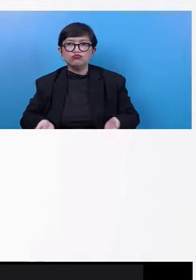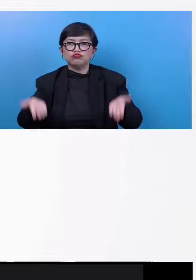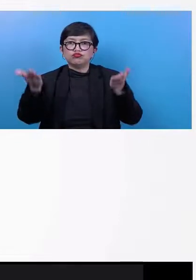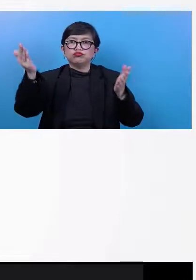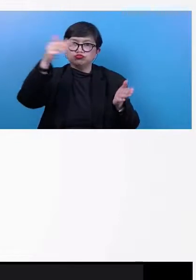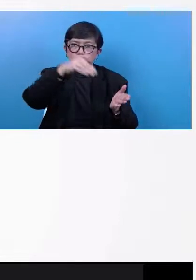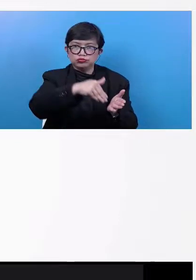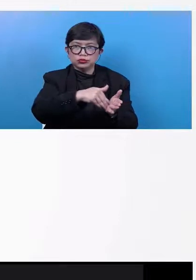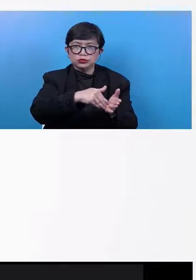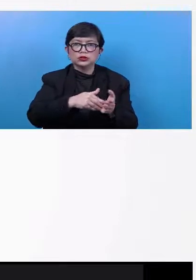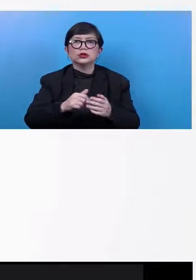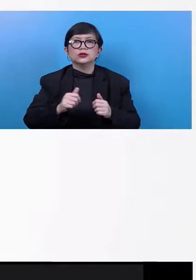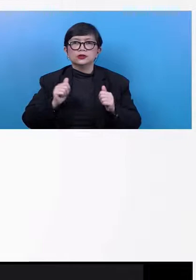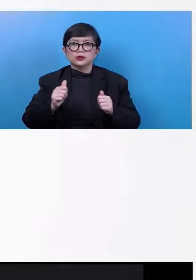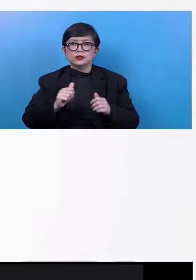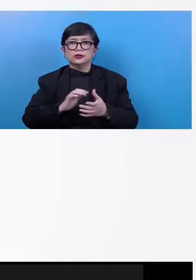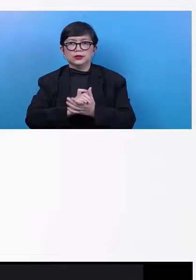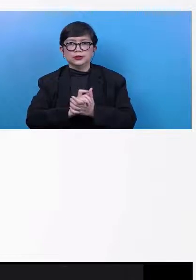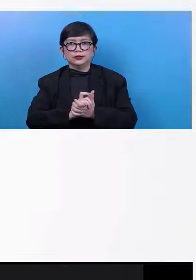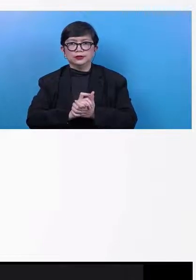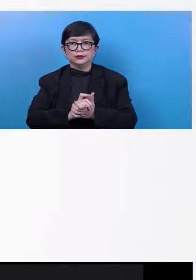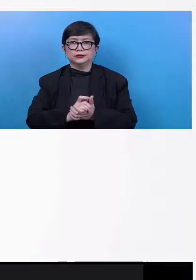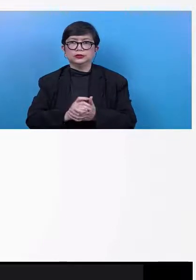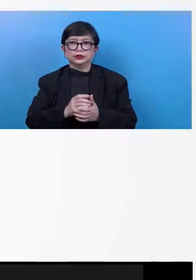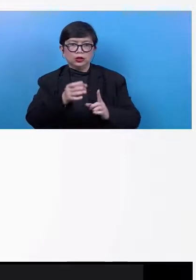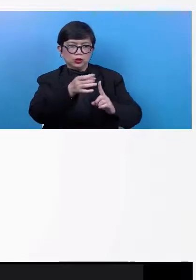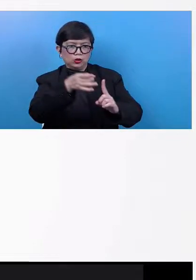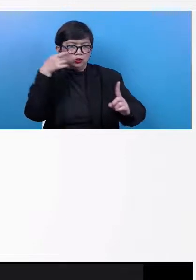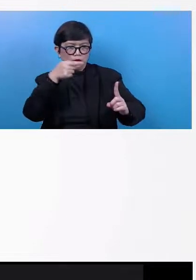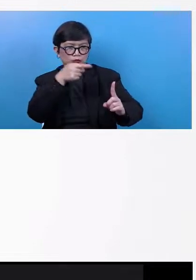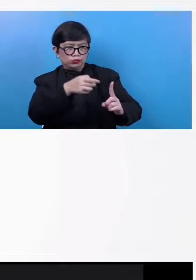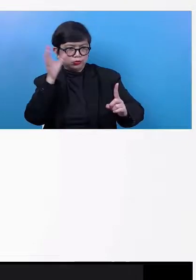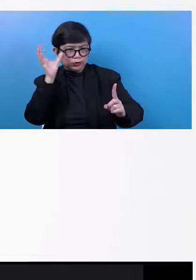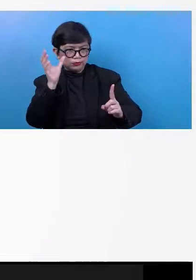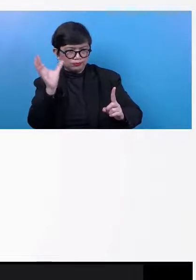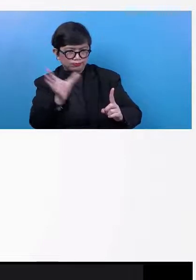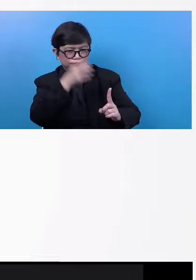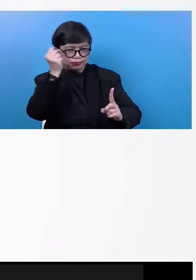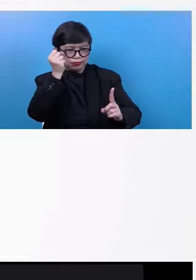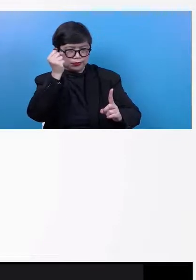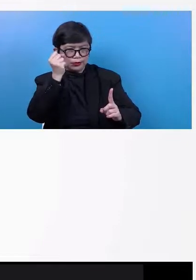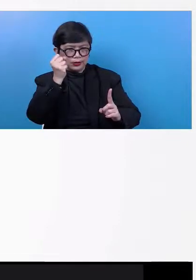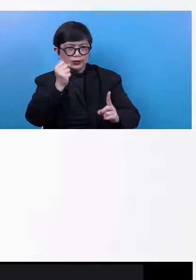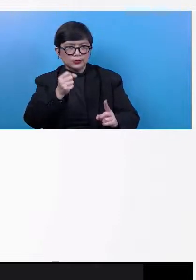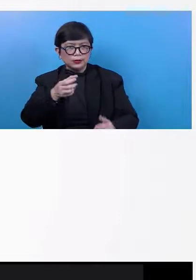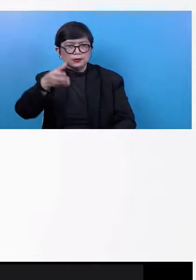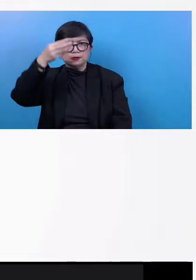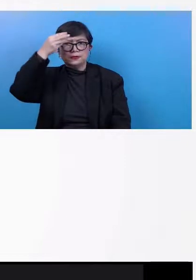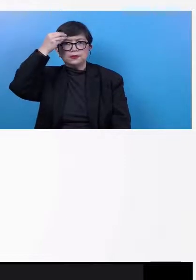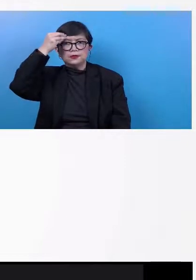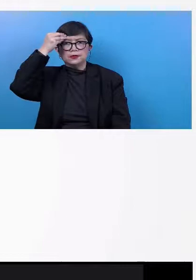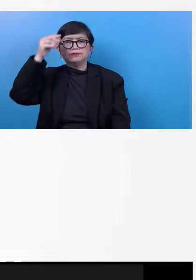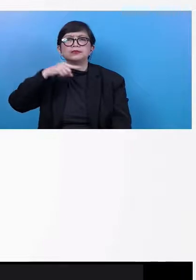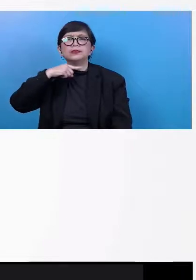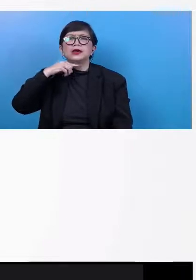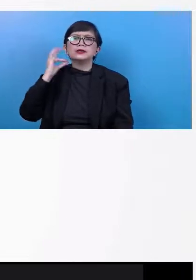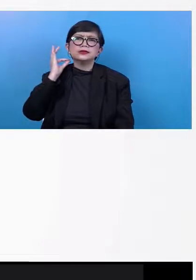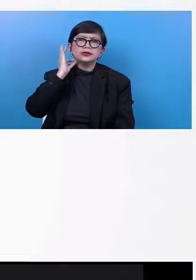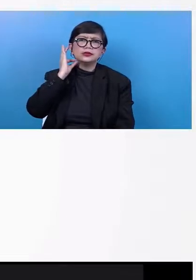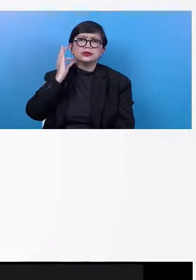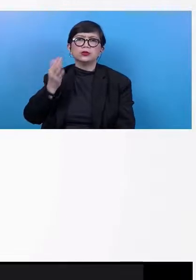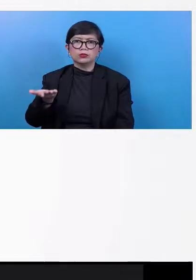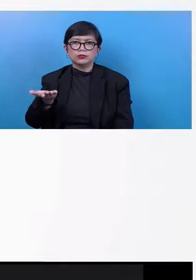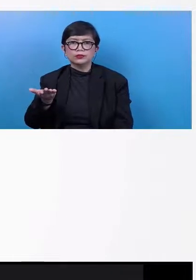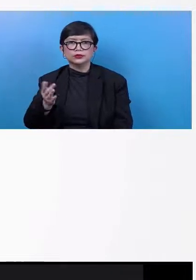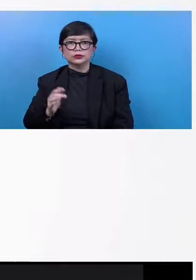purpose. We need to understand the risks and uncertainties, which means the